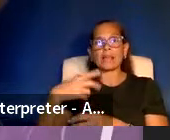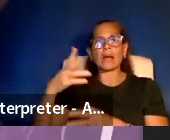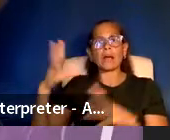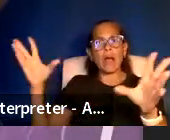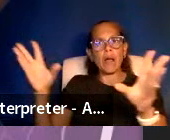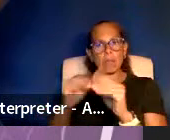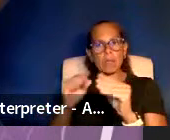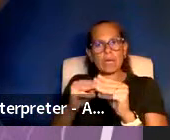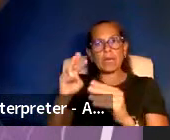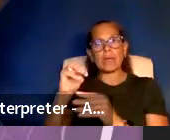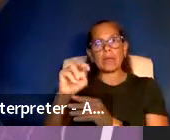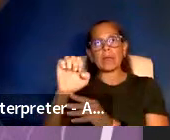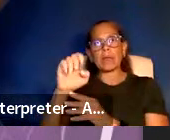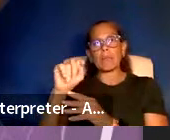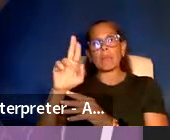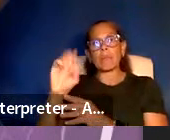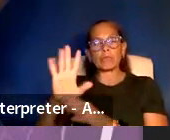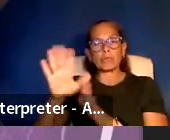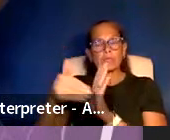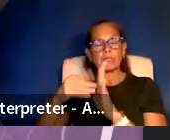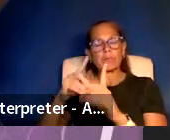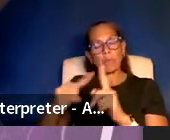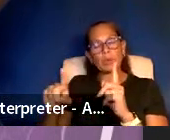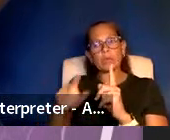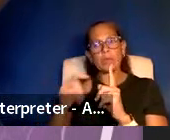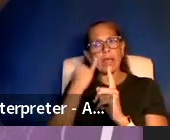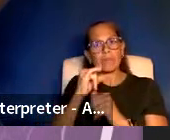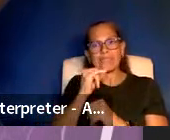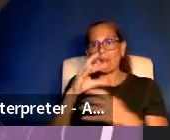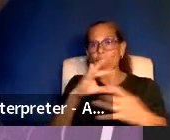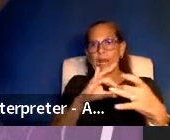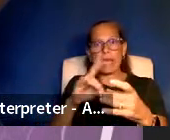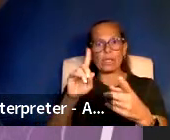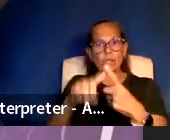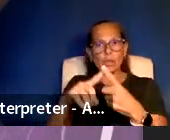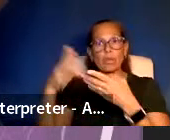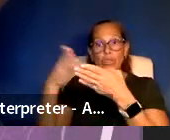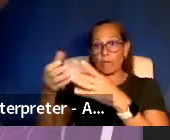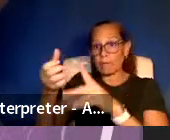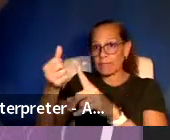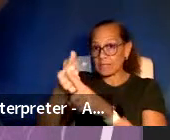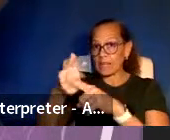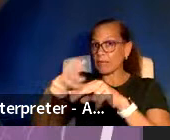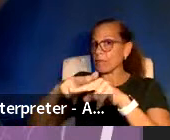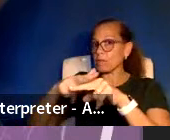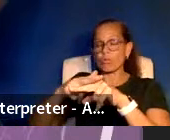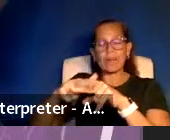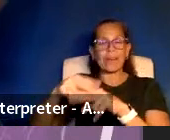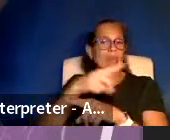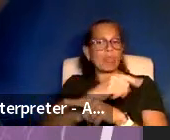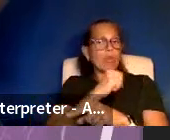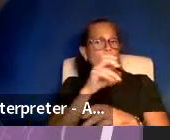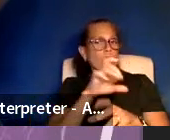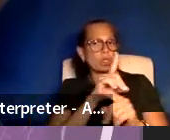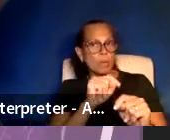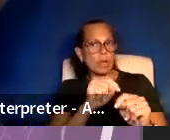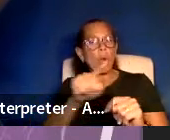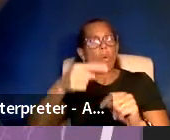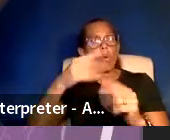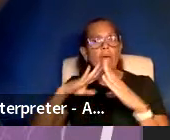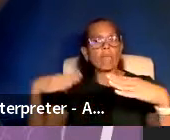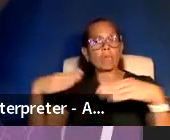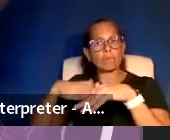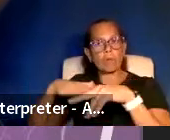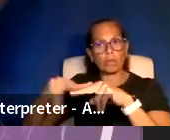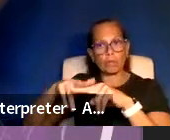Metro Center about some of that work. But otherwise, if it's not related to the service itself and the trains, they won't be doing it. What we